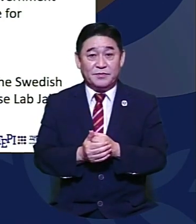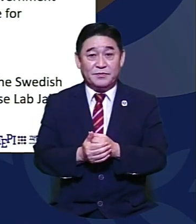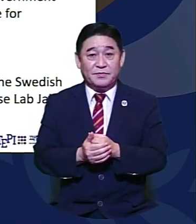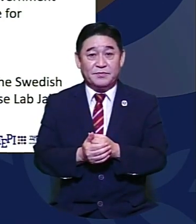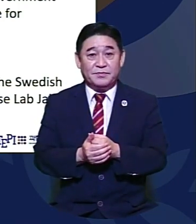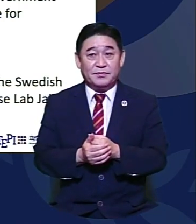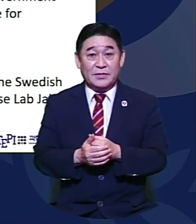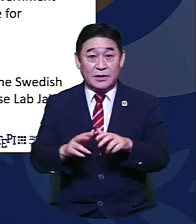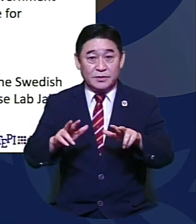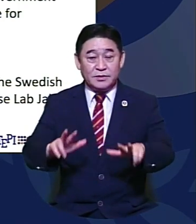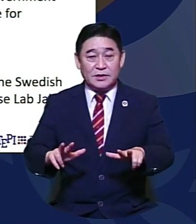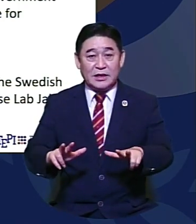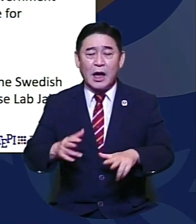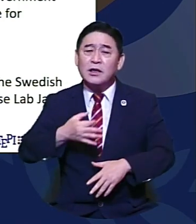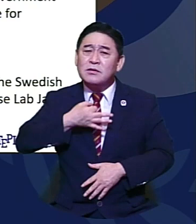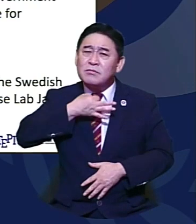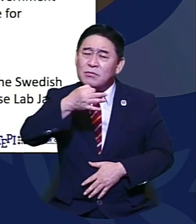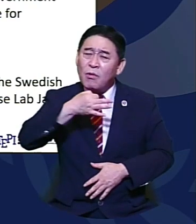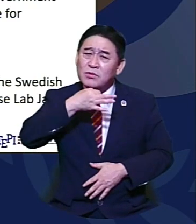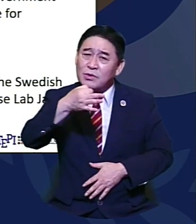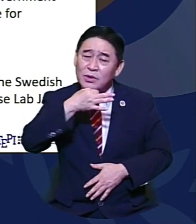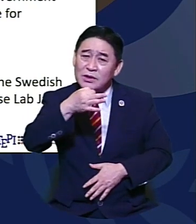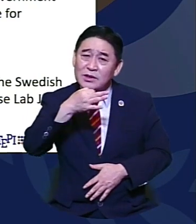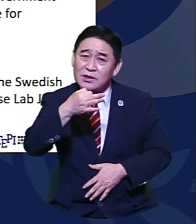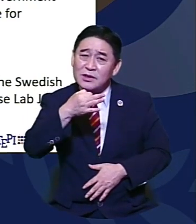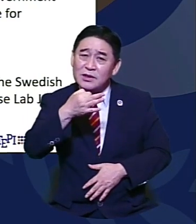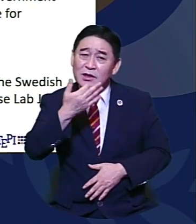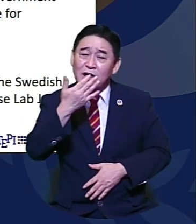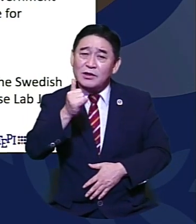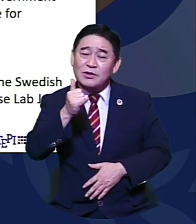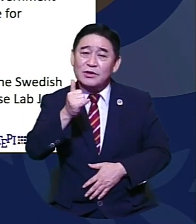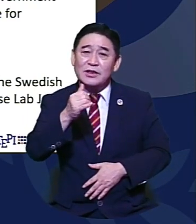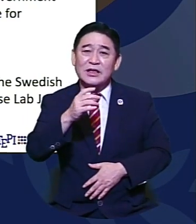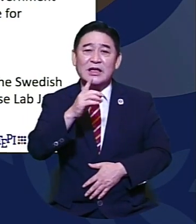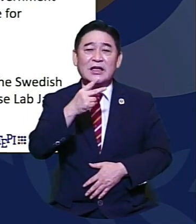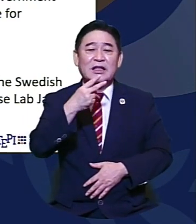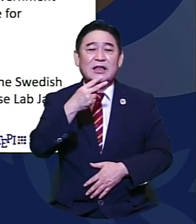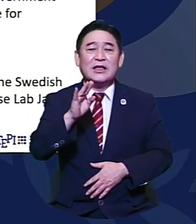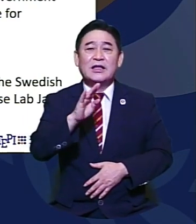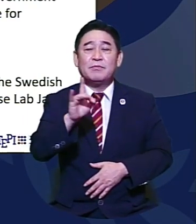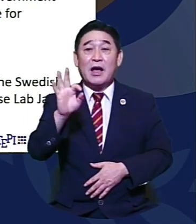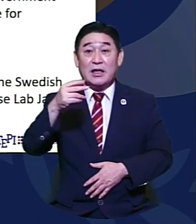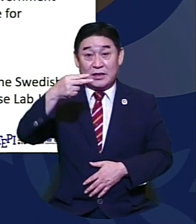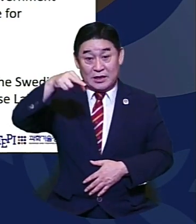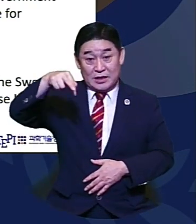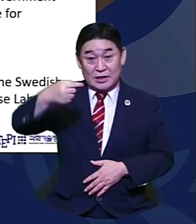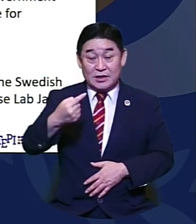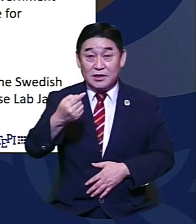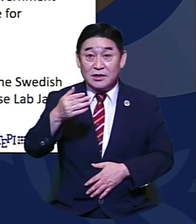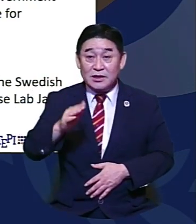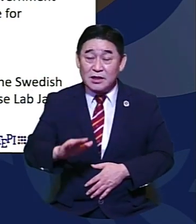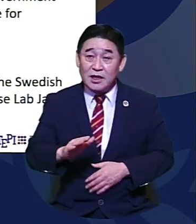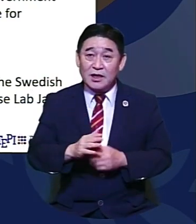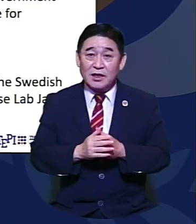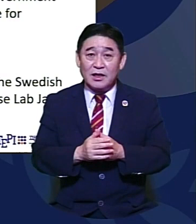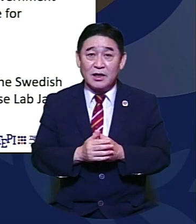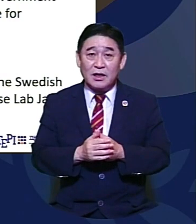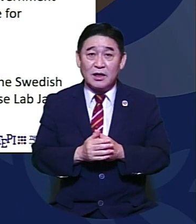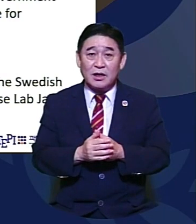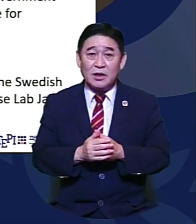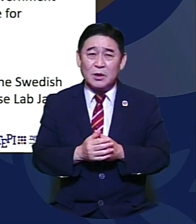of devices who are illiterate and also who speaks minor language. So those